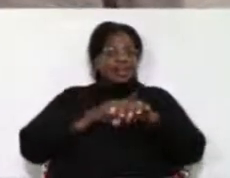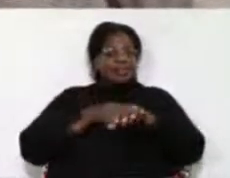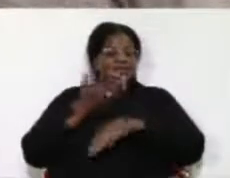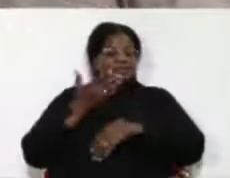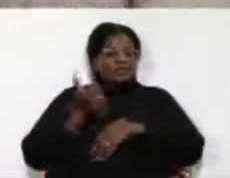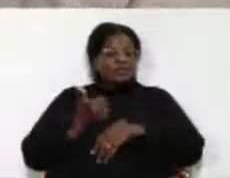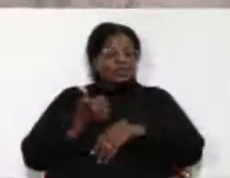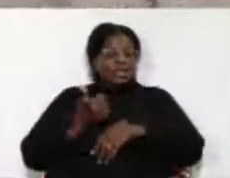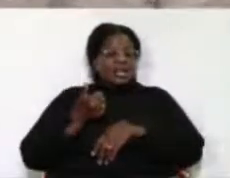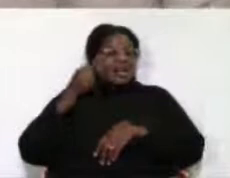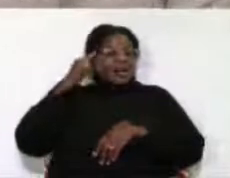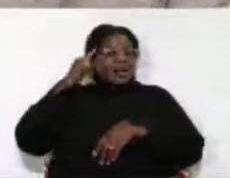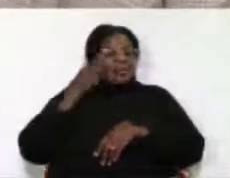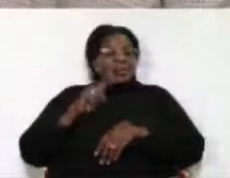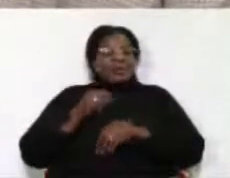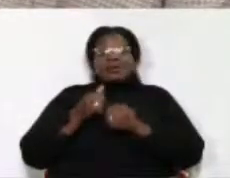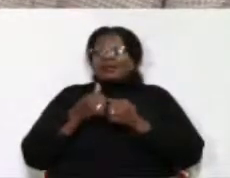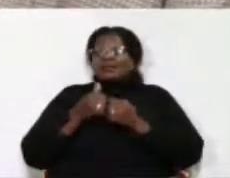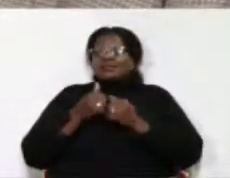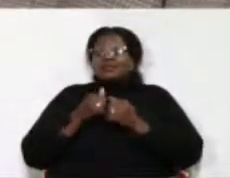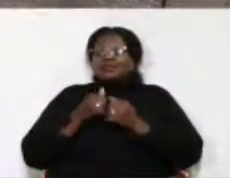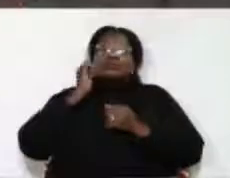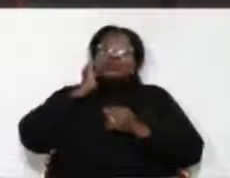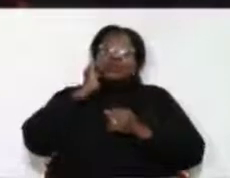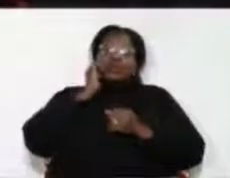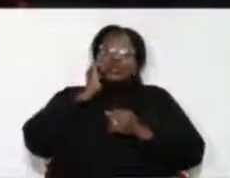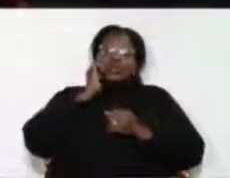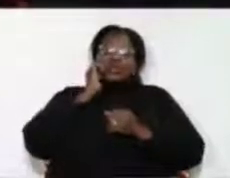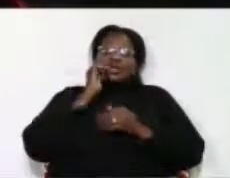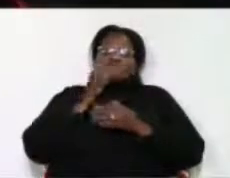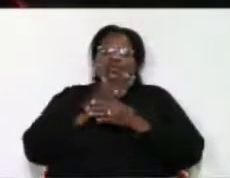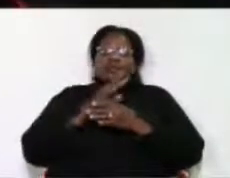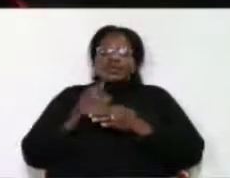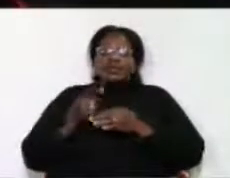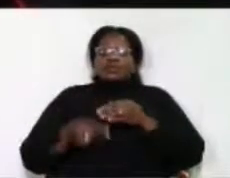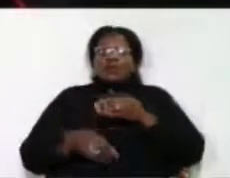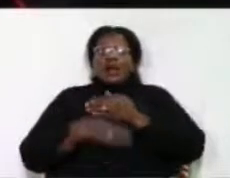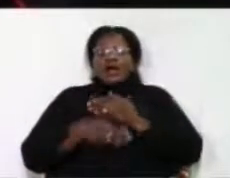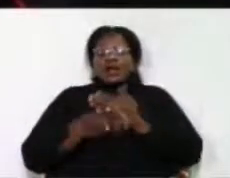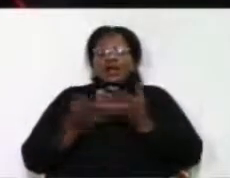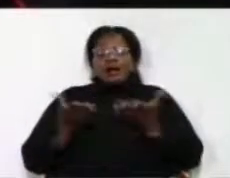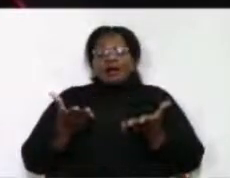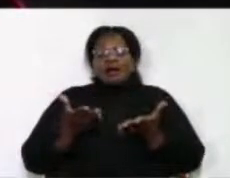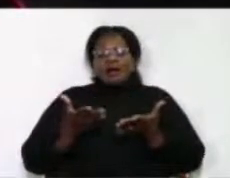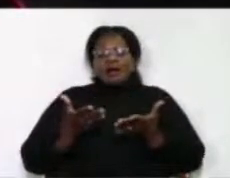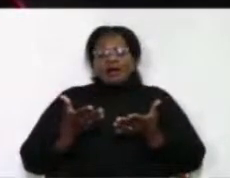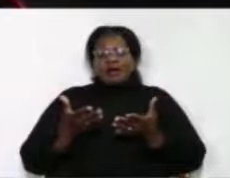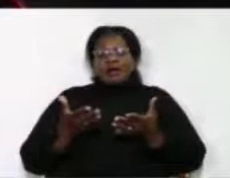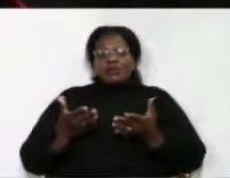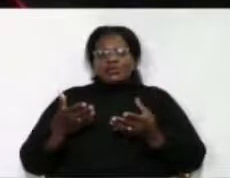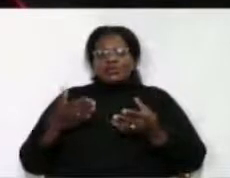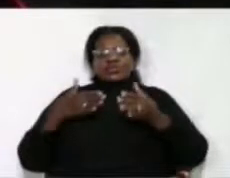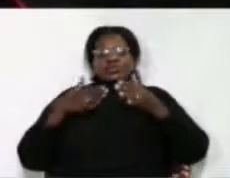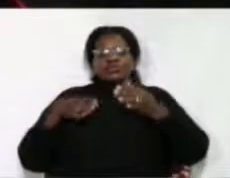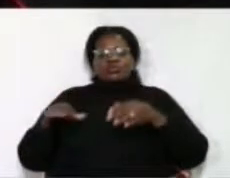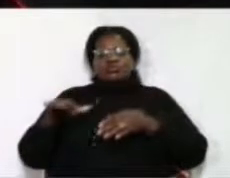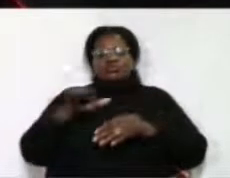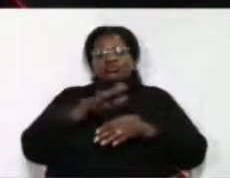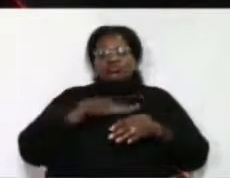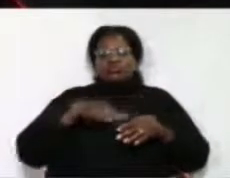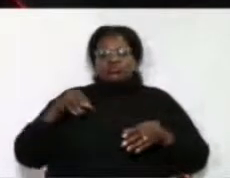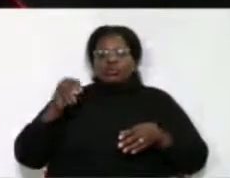of time. Maybe just, do you have something to, or anything else that you want to add or wrap up with? I think